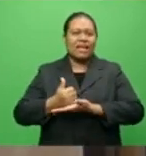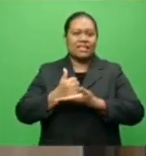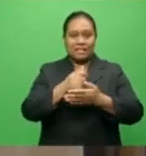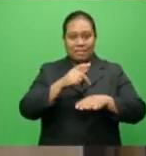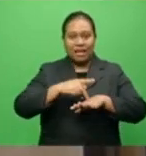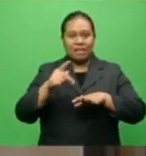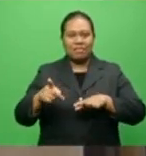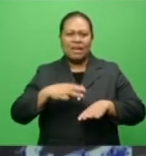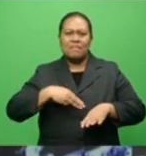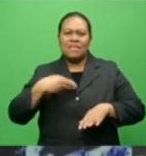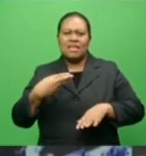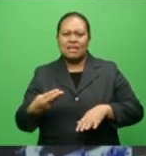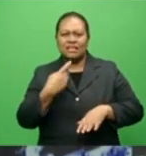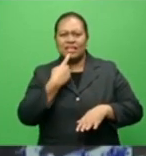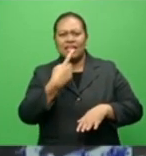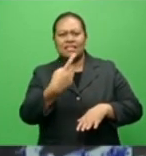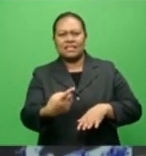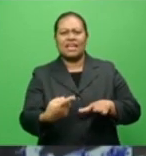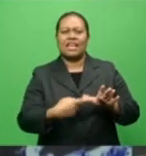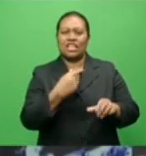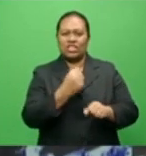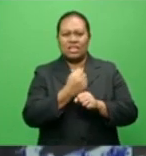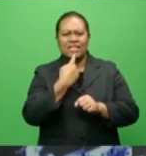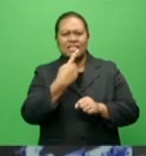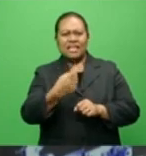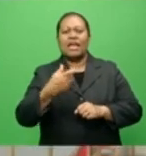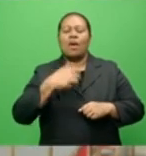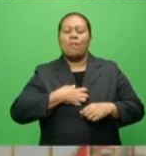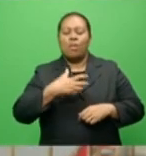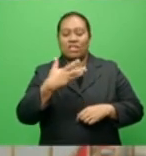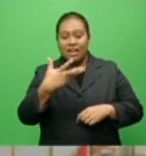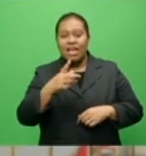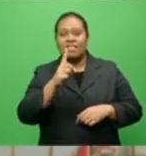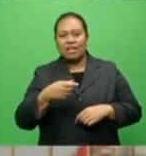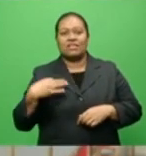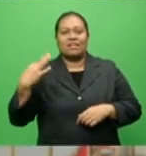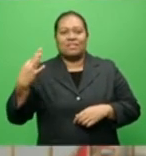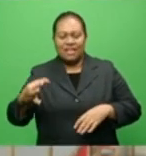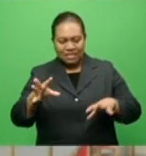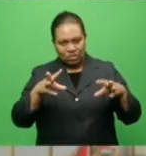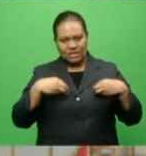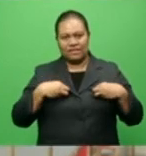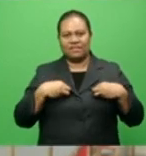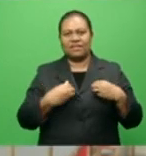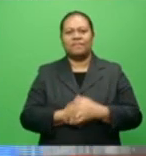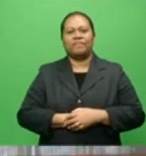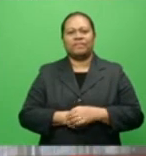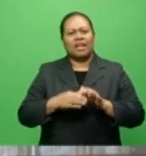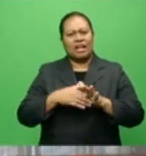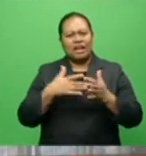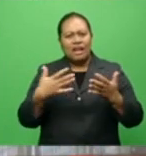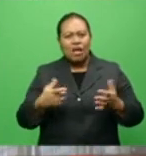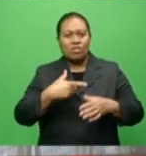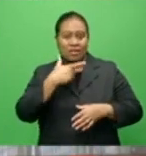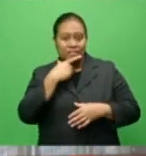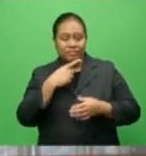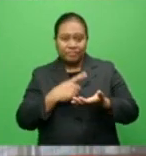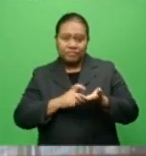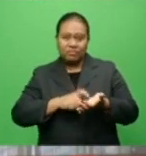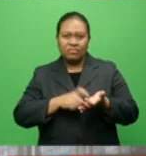are regulated based on the importations made in July by the fuel and LPG companies. Koroi Tandolala, FBC